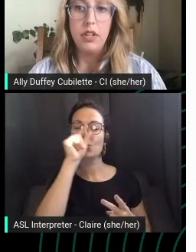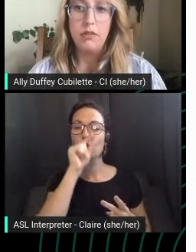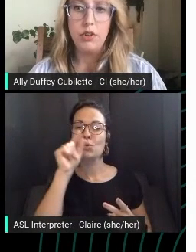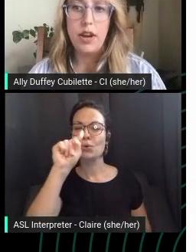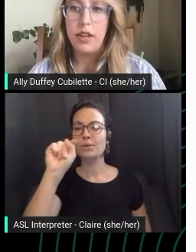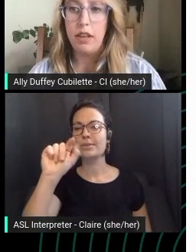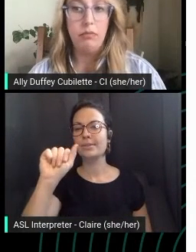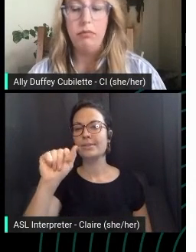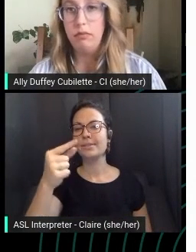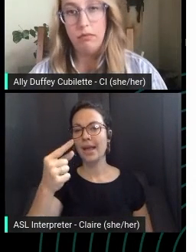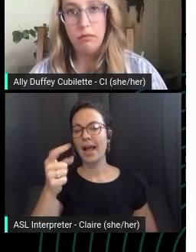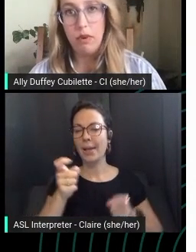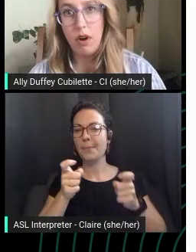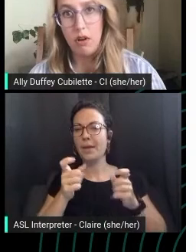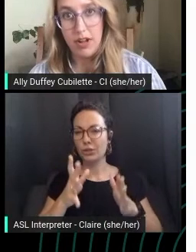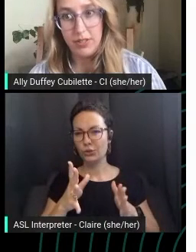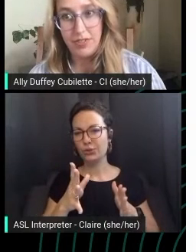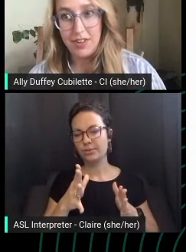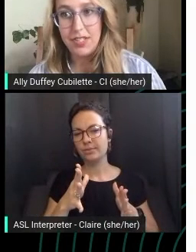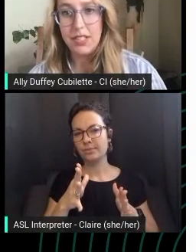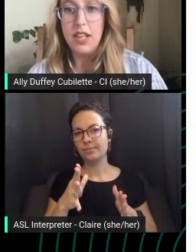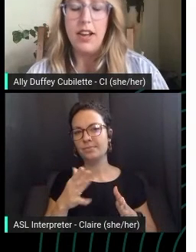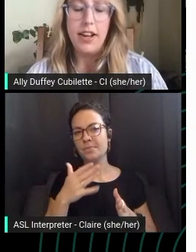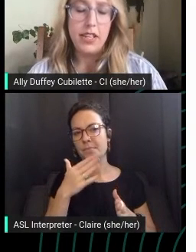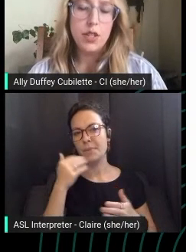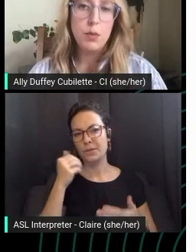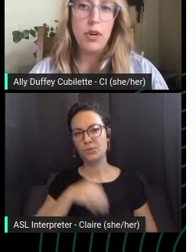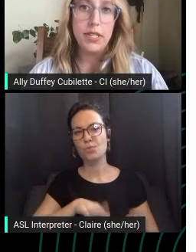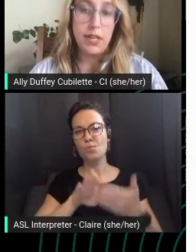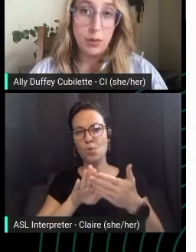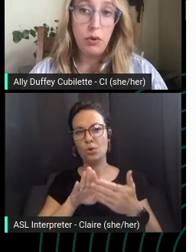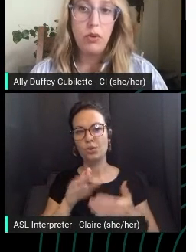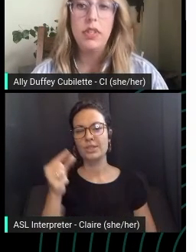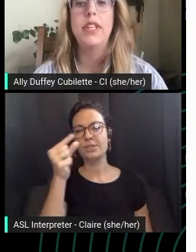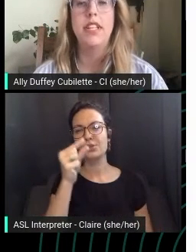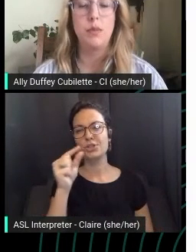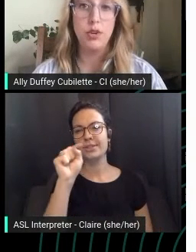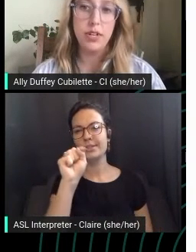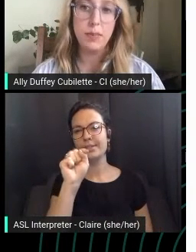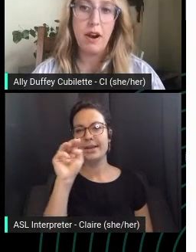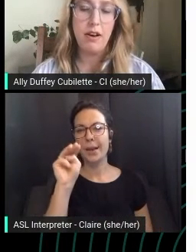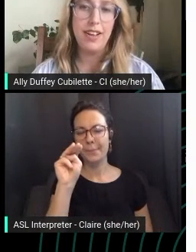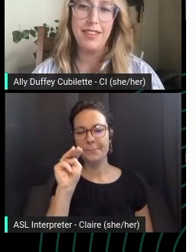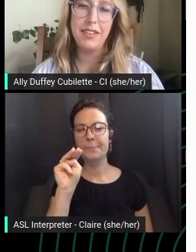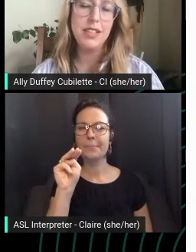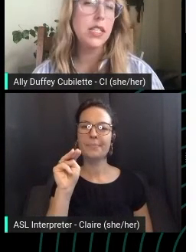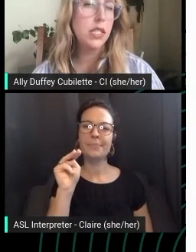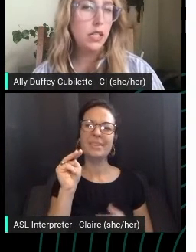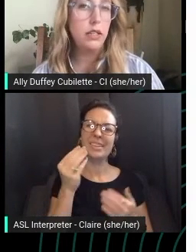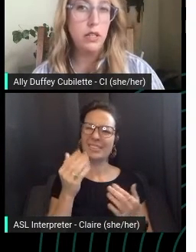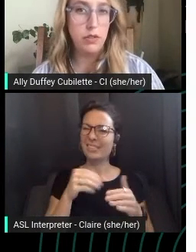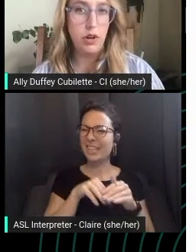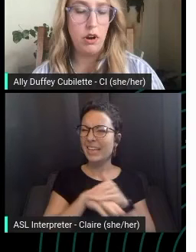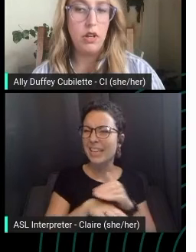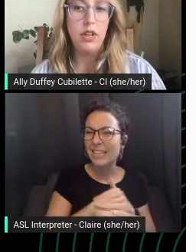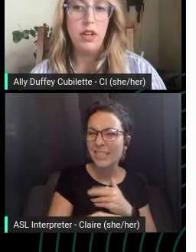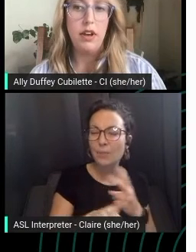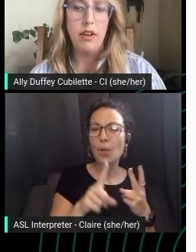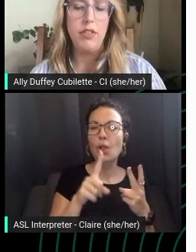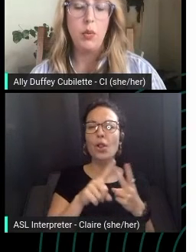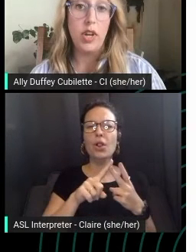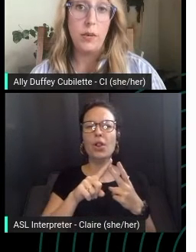method for tracking all kinds of things. I think it's more accessible, it's more transparent, and I think it's slightly